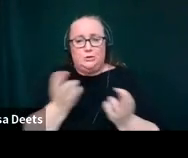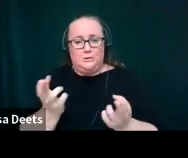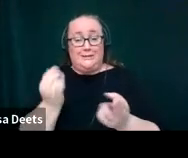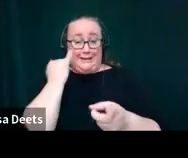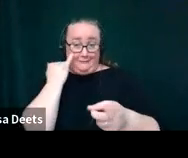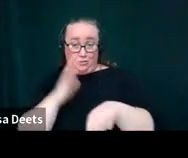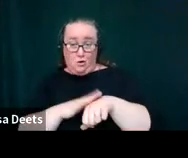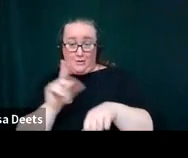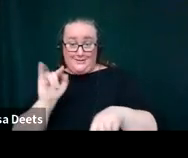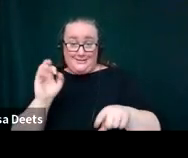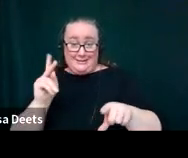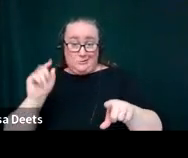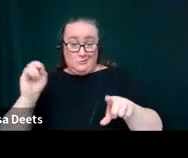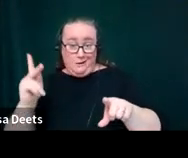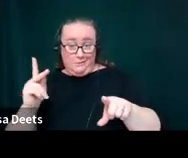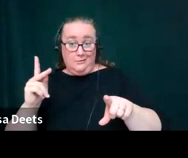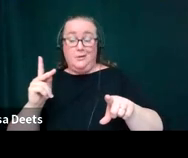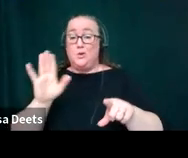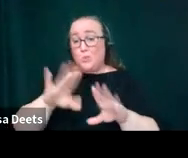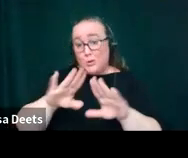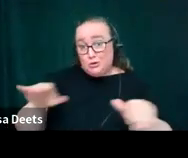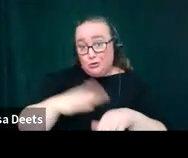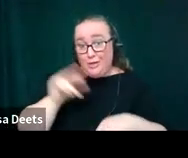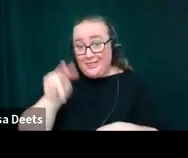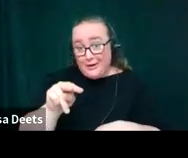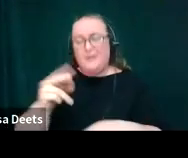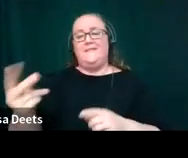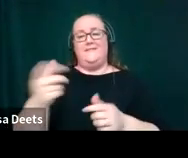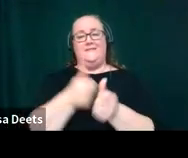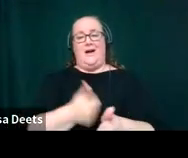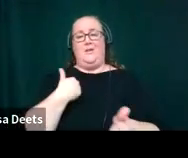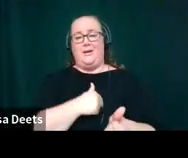us. If your children on TikTok, please tell them to follow us.